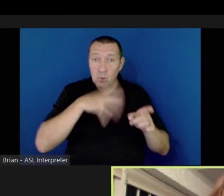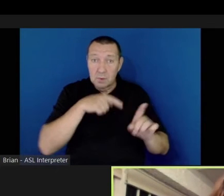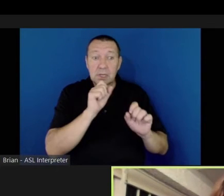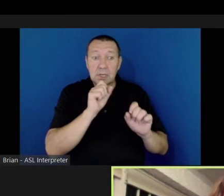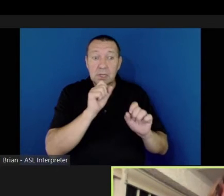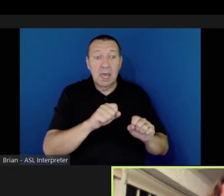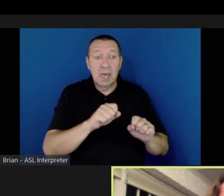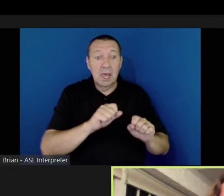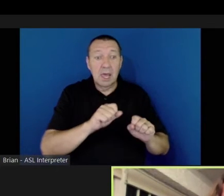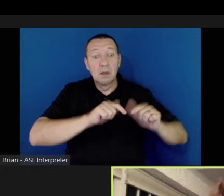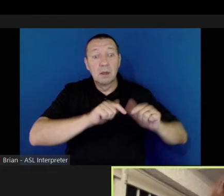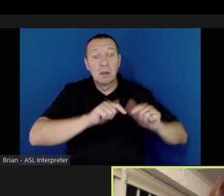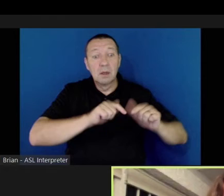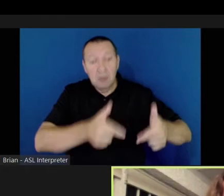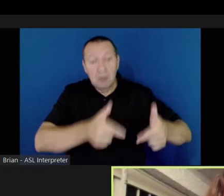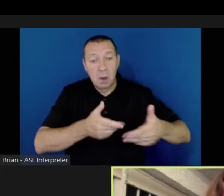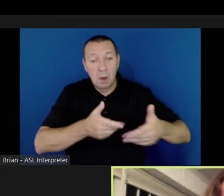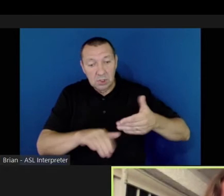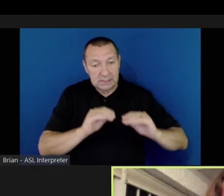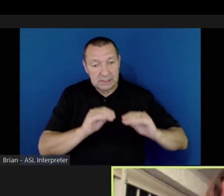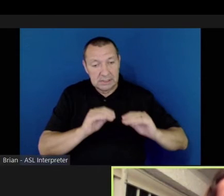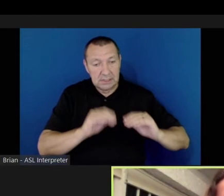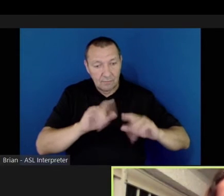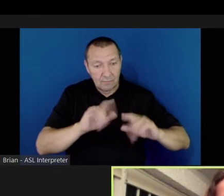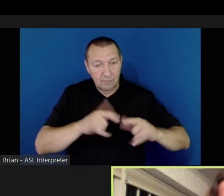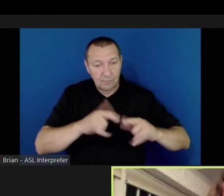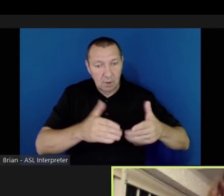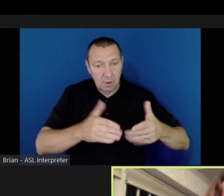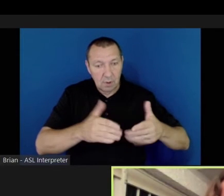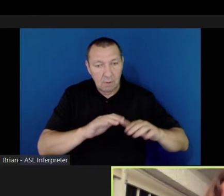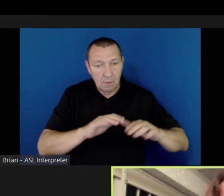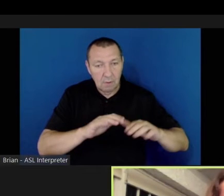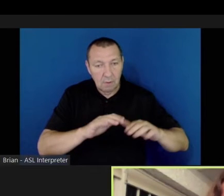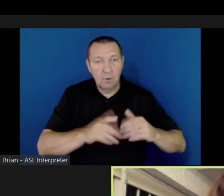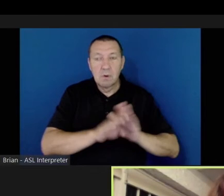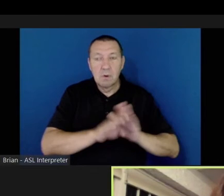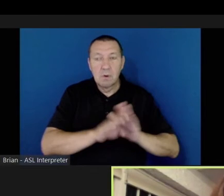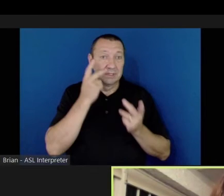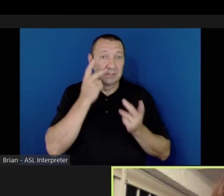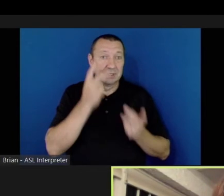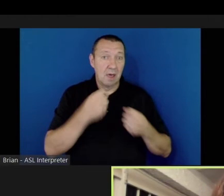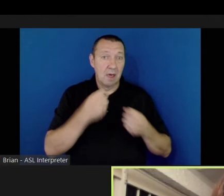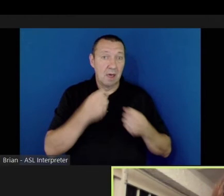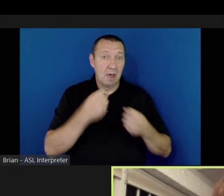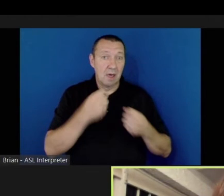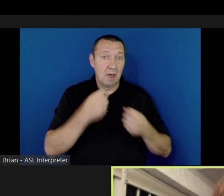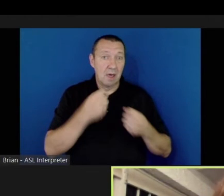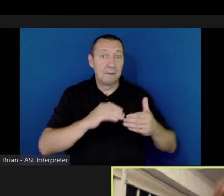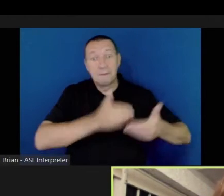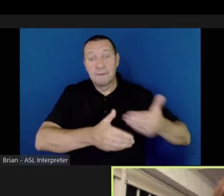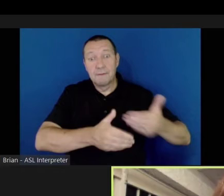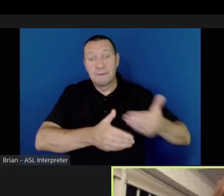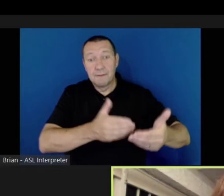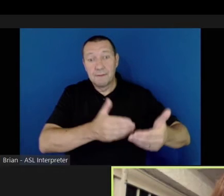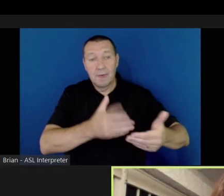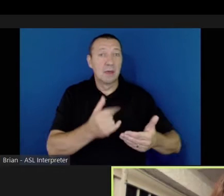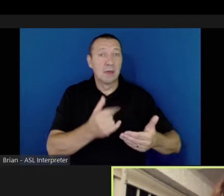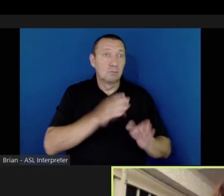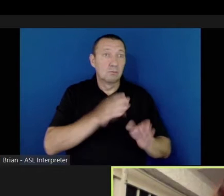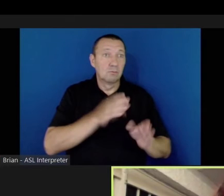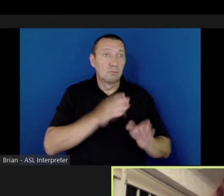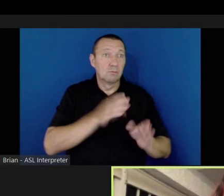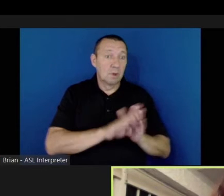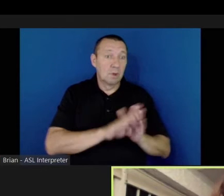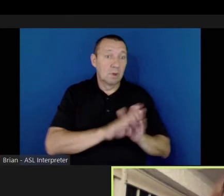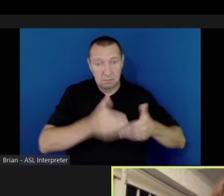children. So we see that positive cycle of health and well-being carry on, to the next generation. Educating a girl